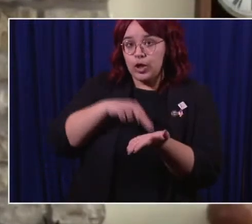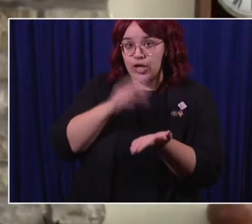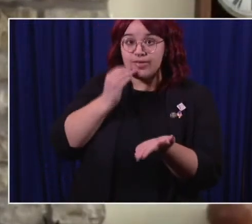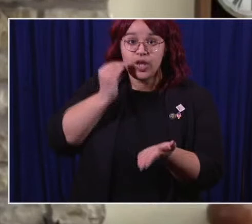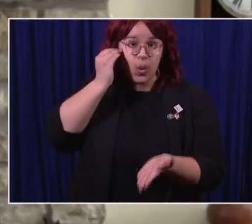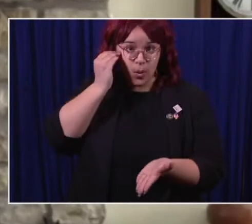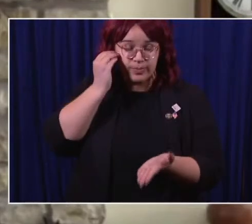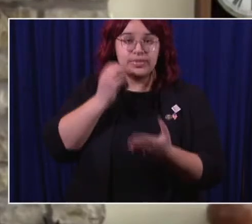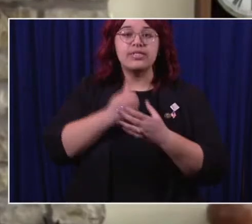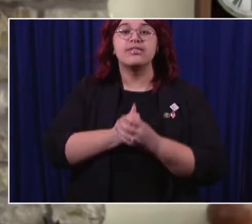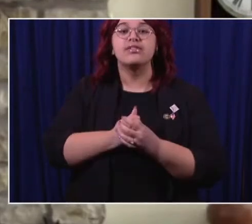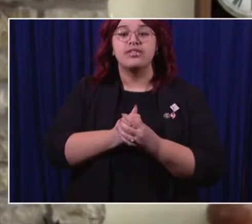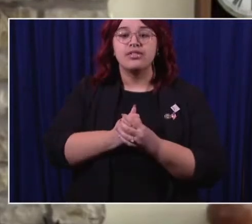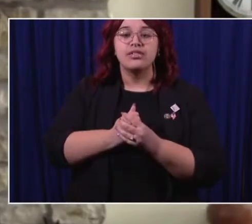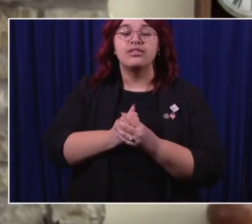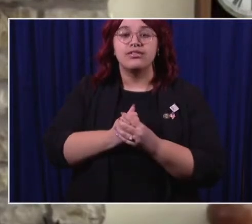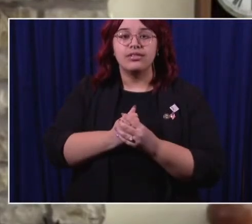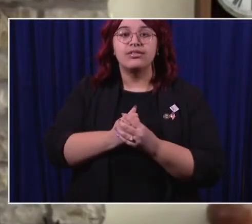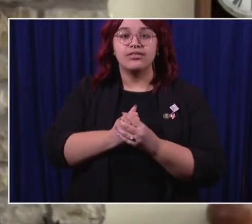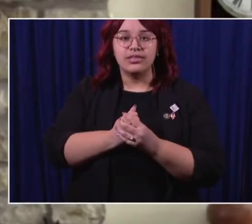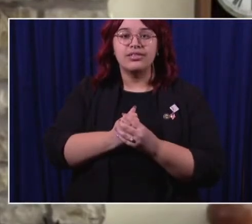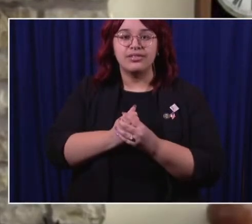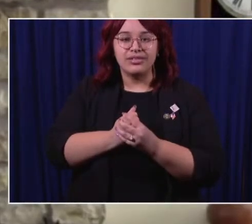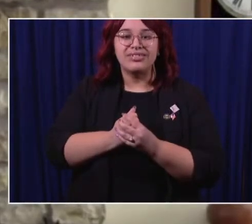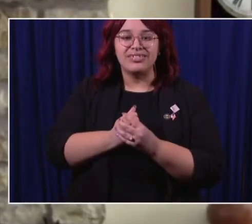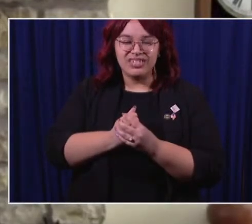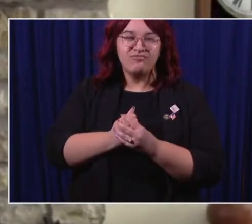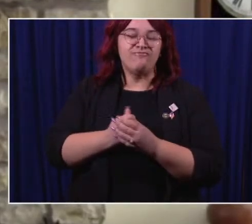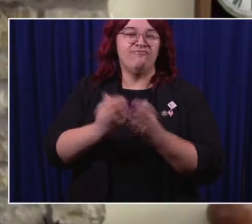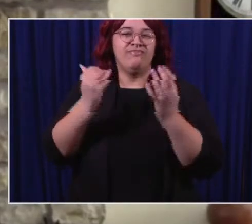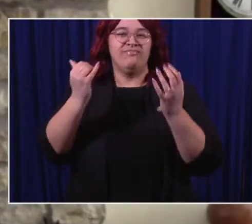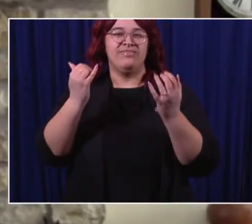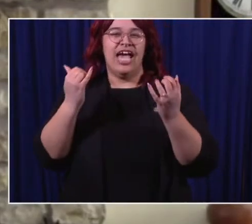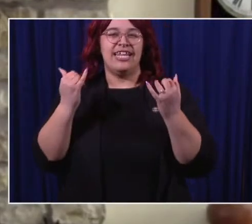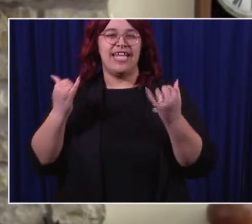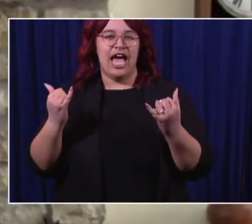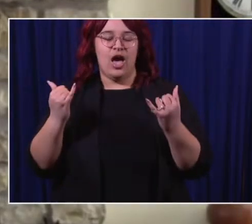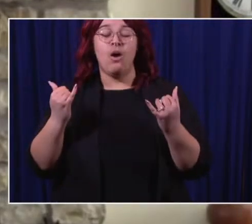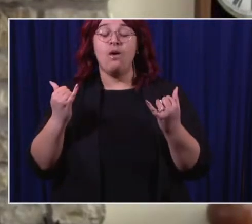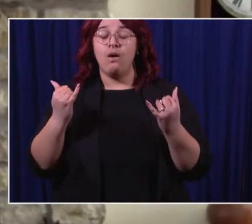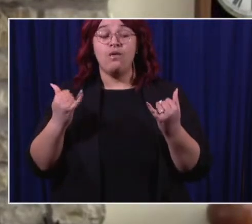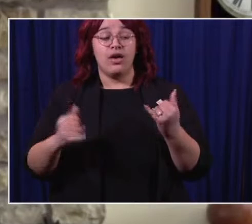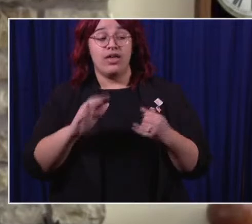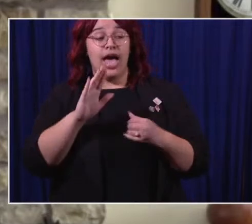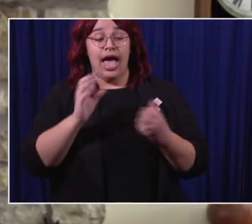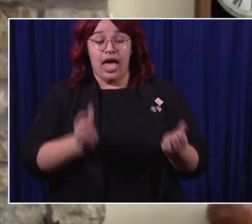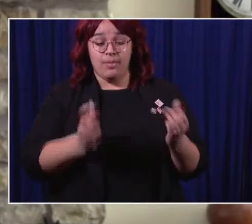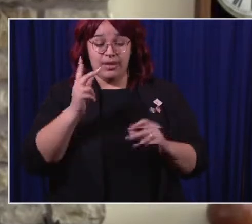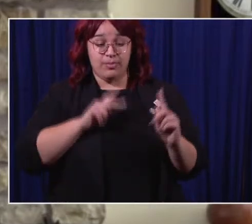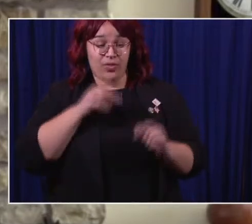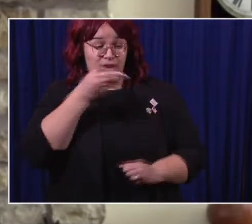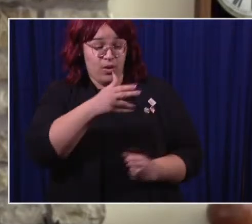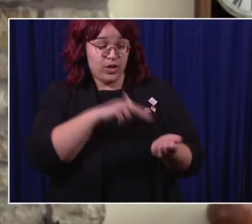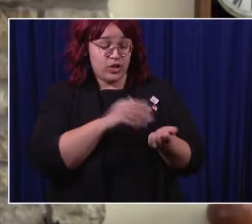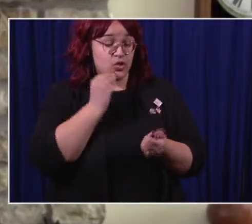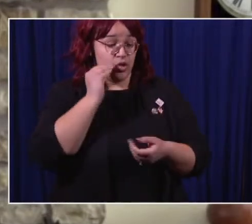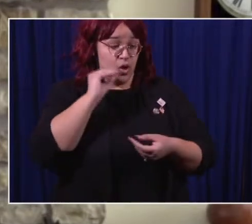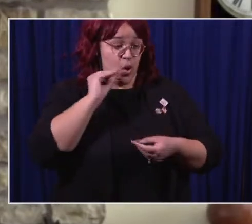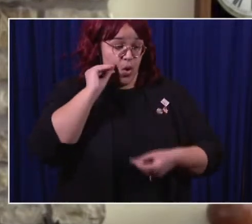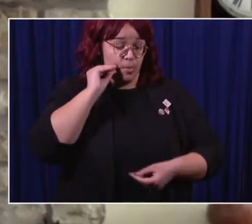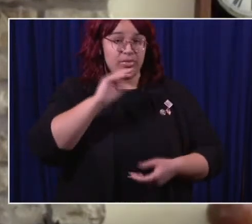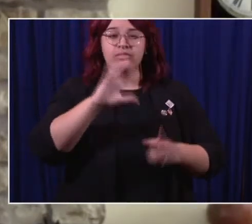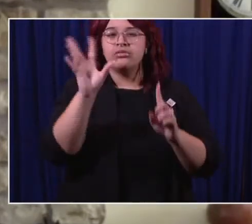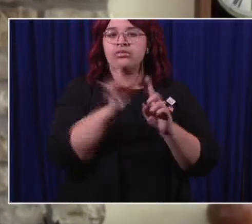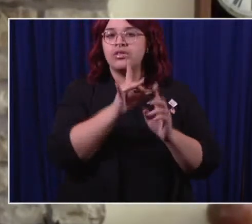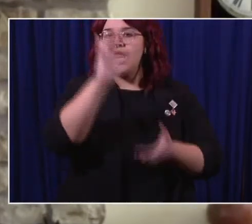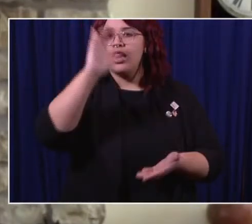new COVID-19 cases in our nursing homes continues to go down. Last week, long-term care